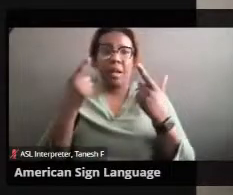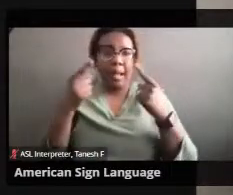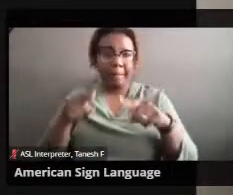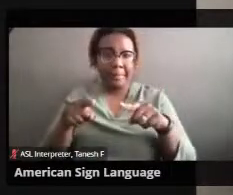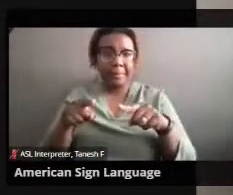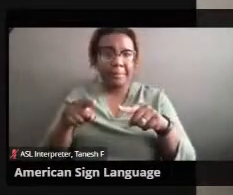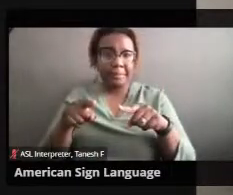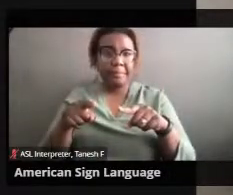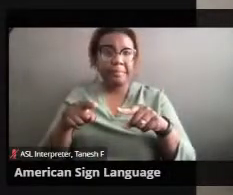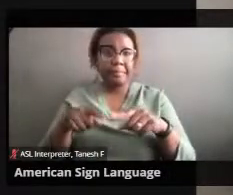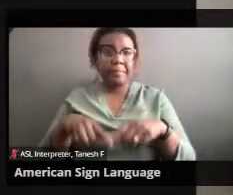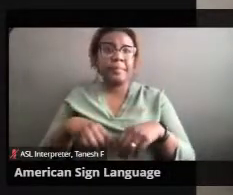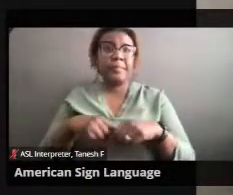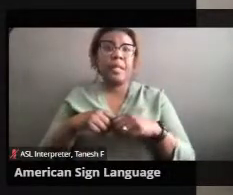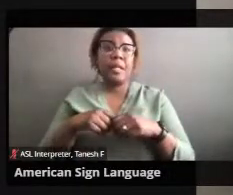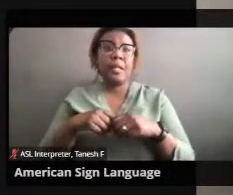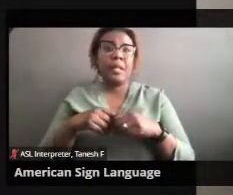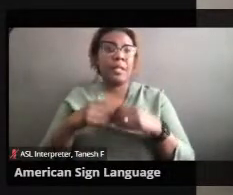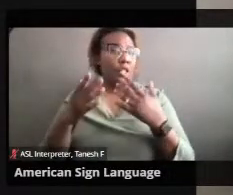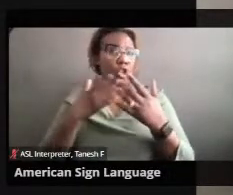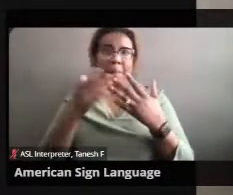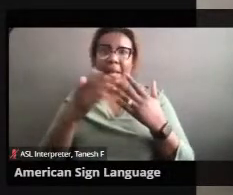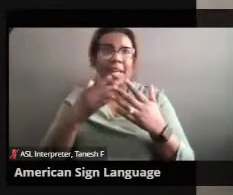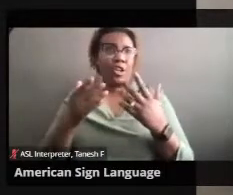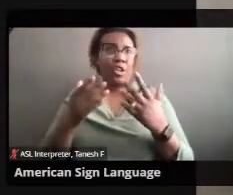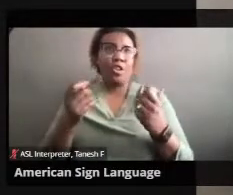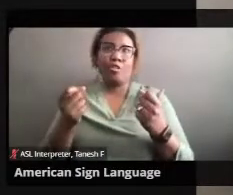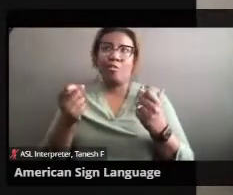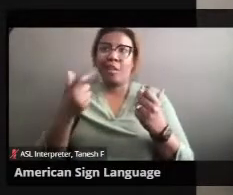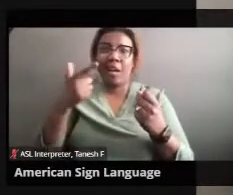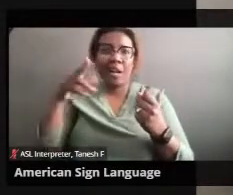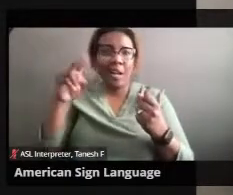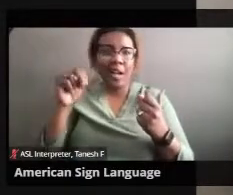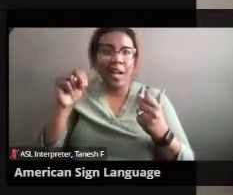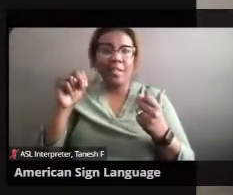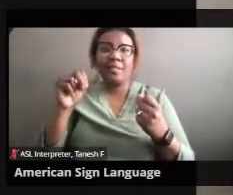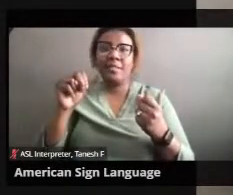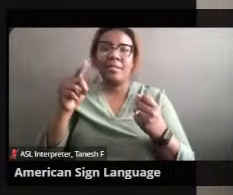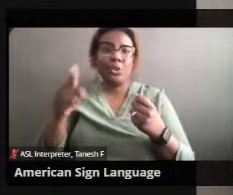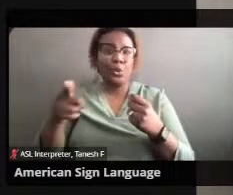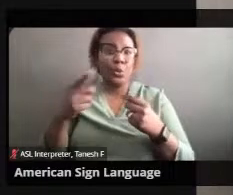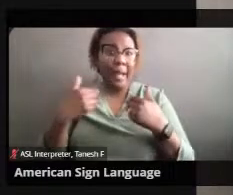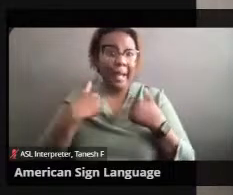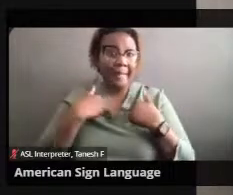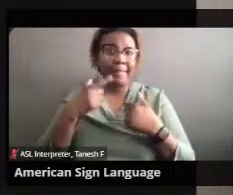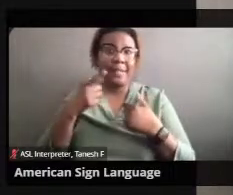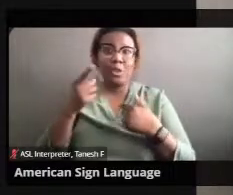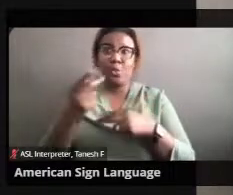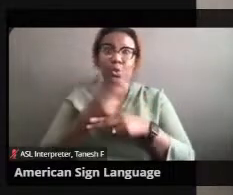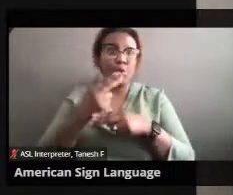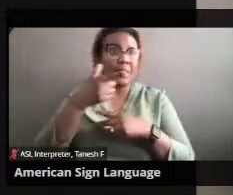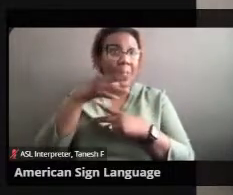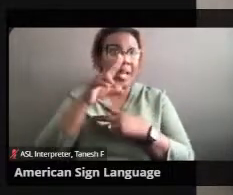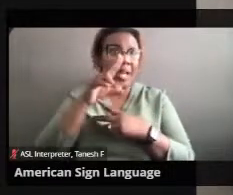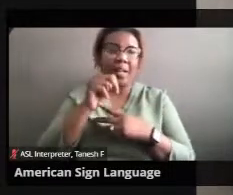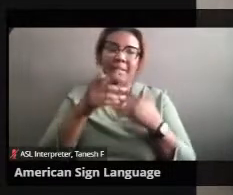happens, no matter how many guns you use, no matter how many people get